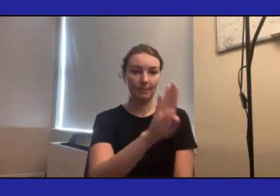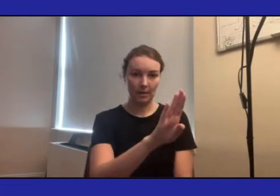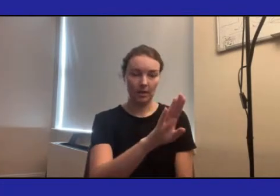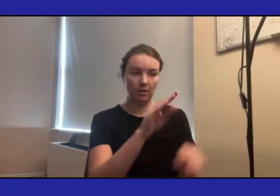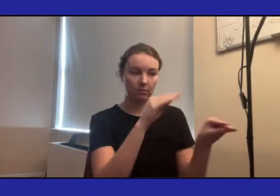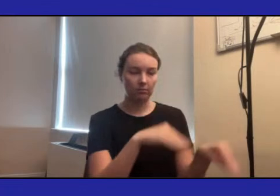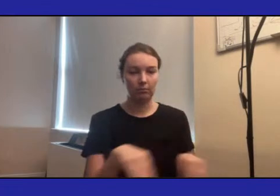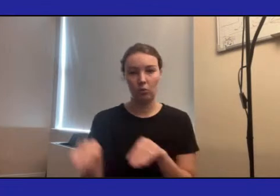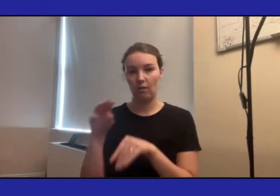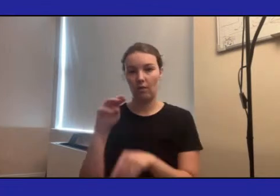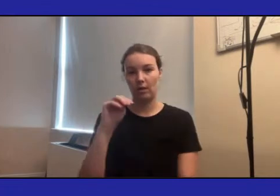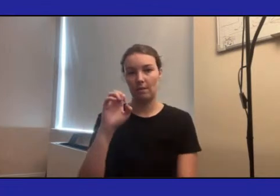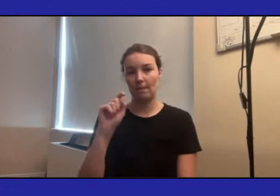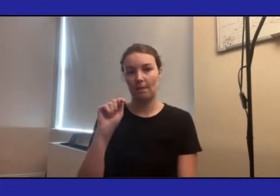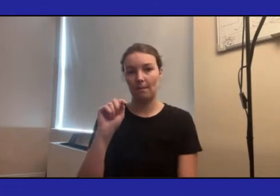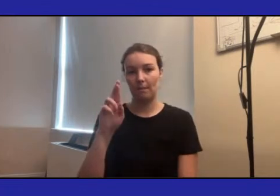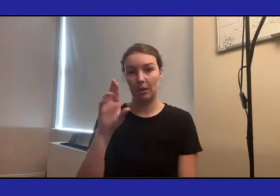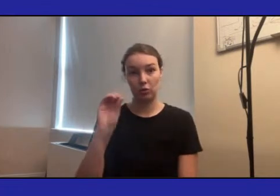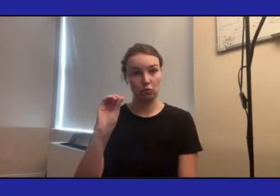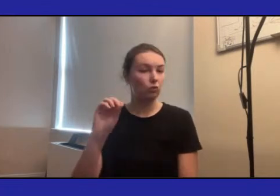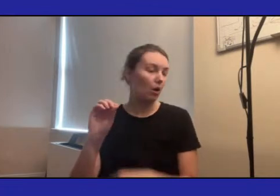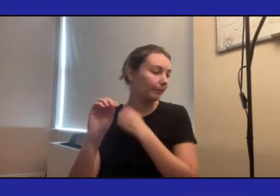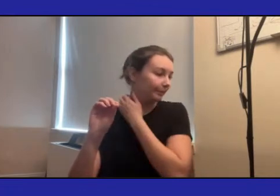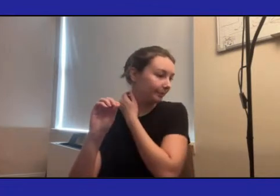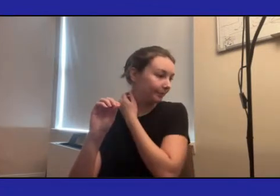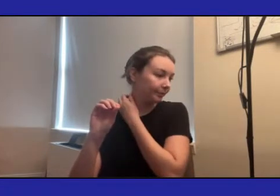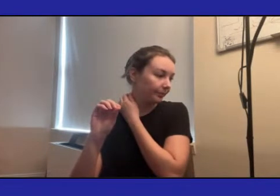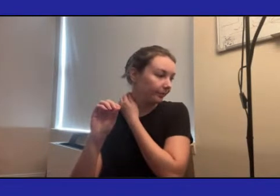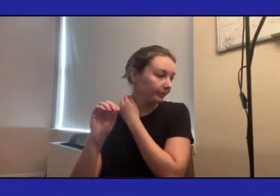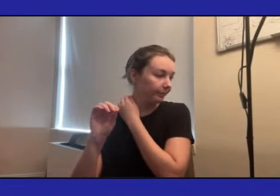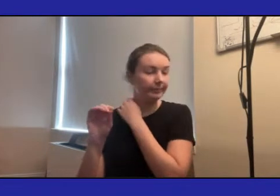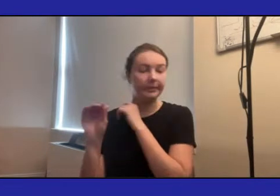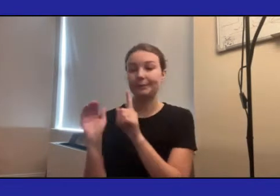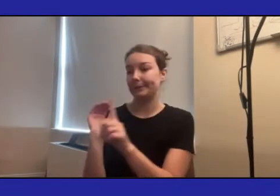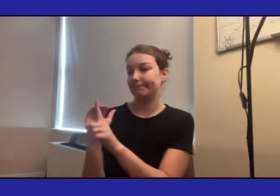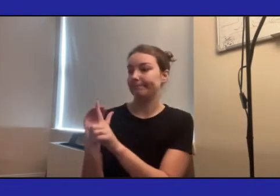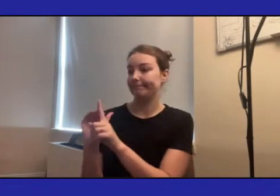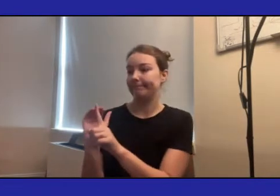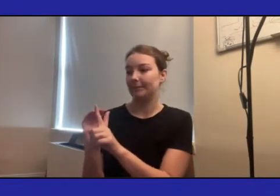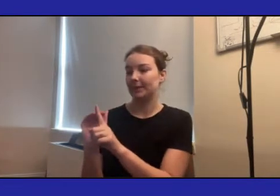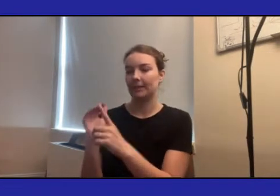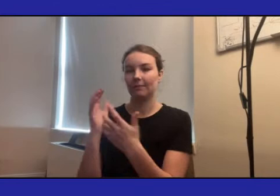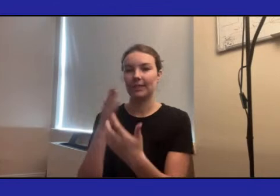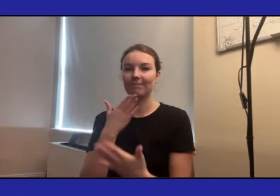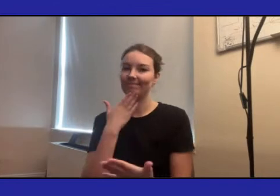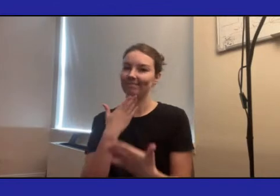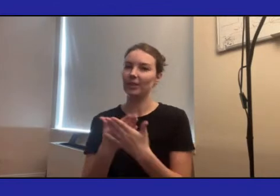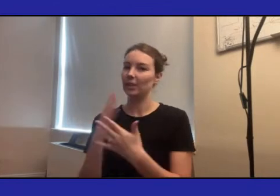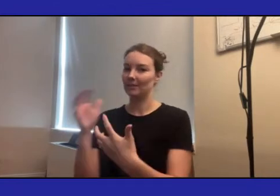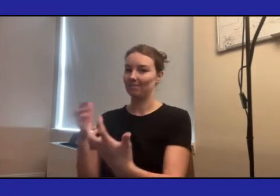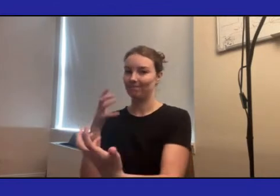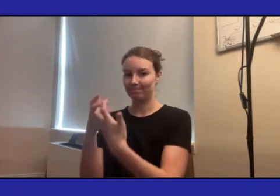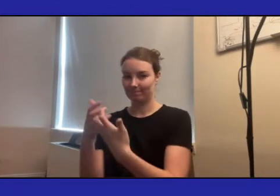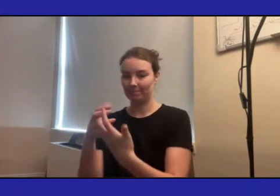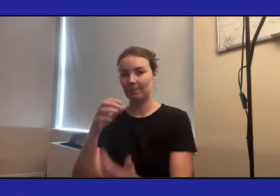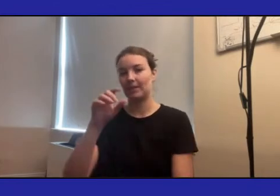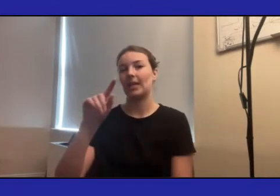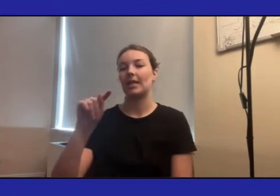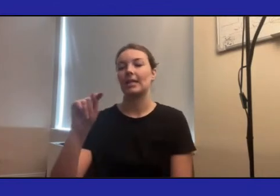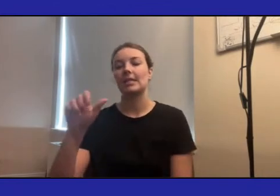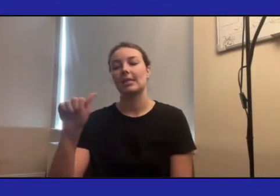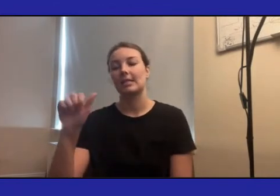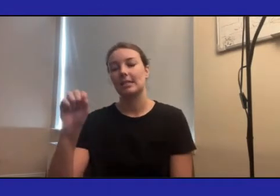uh, reminded of what a good fit Tasty Picks had been at